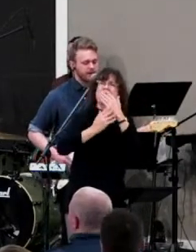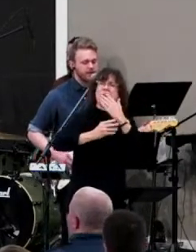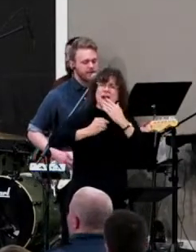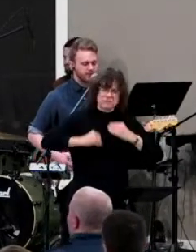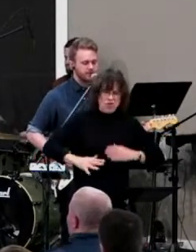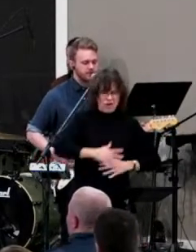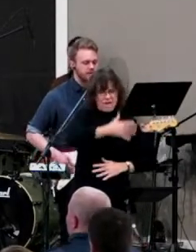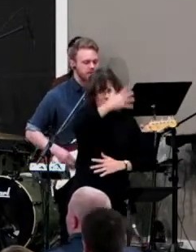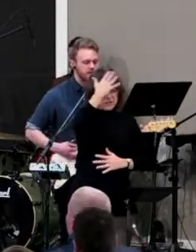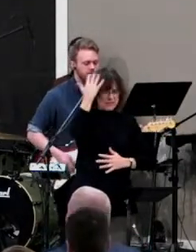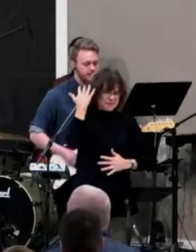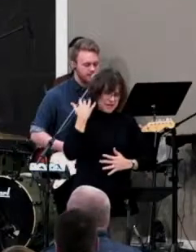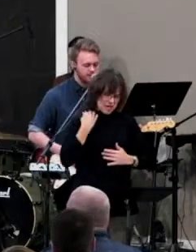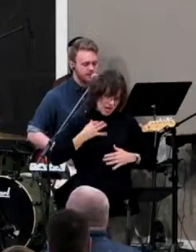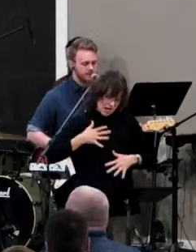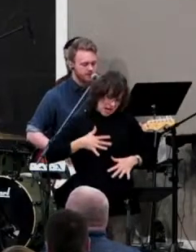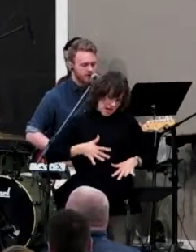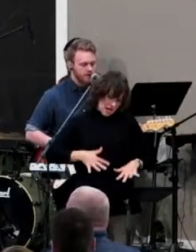flood covers me.